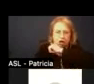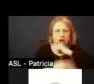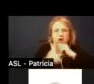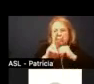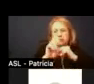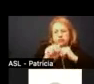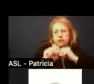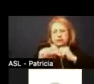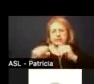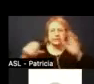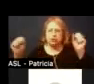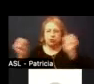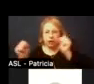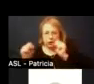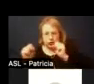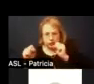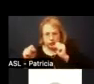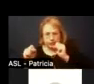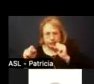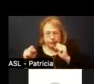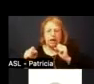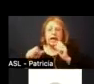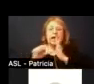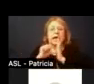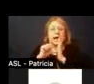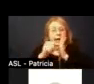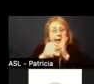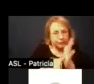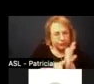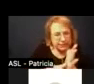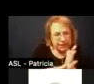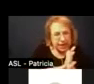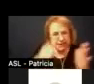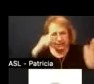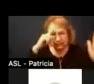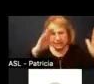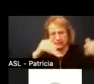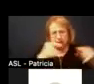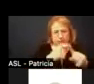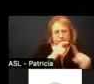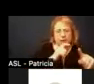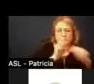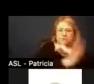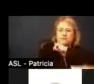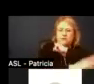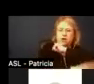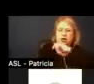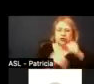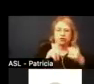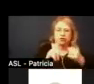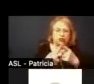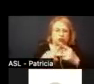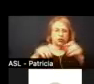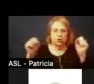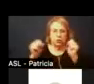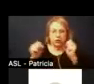um let me emphasize to you that the the expectation from fall to wind to winter is that